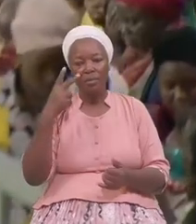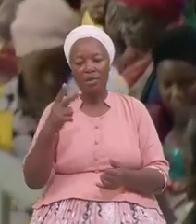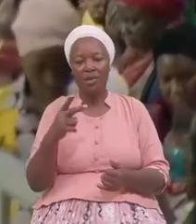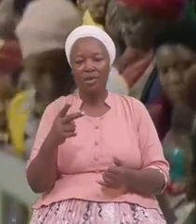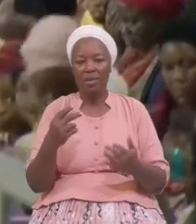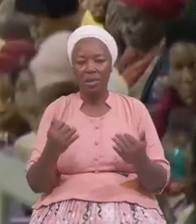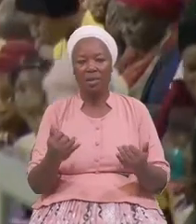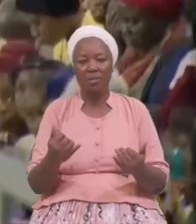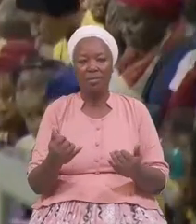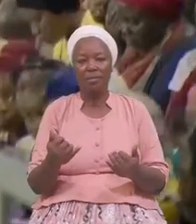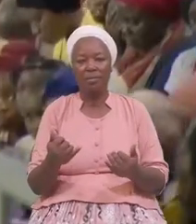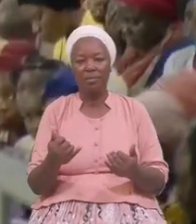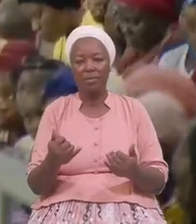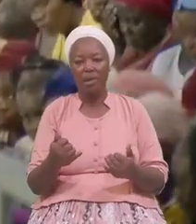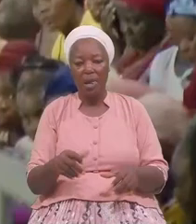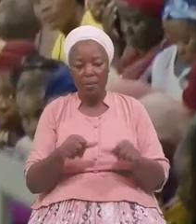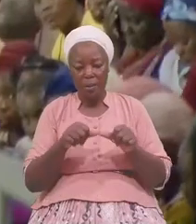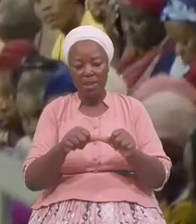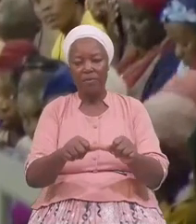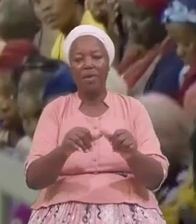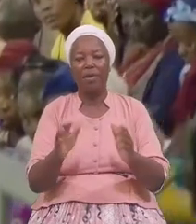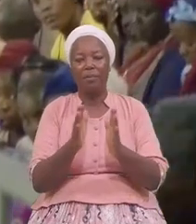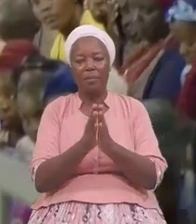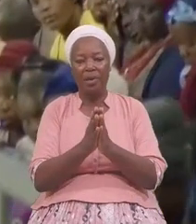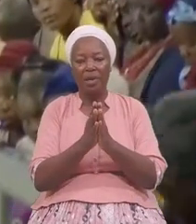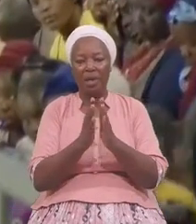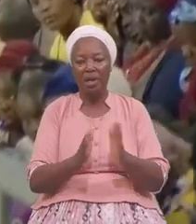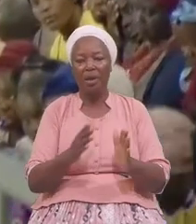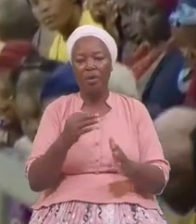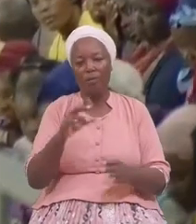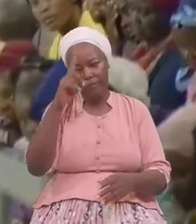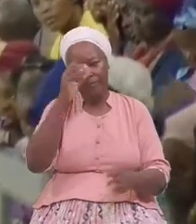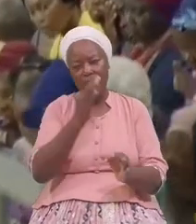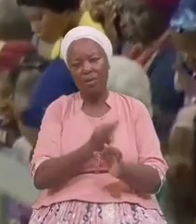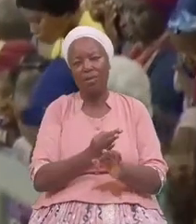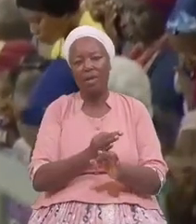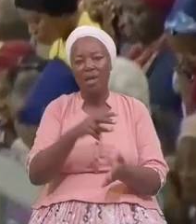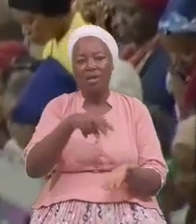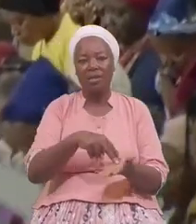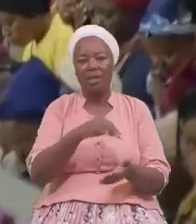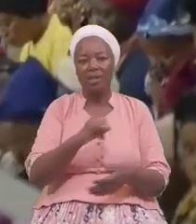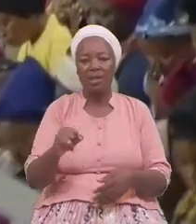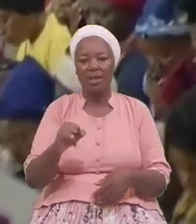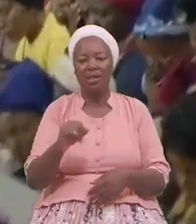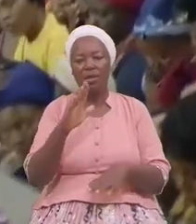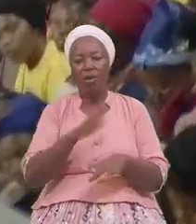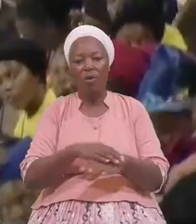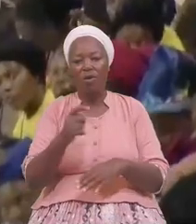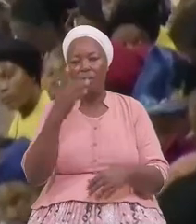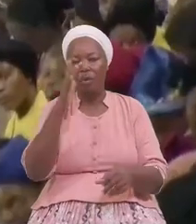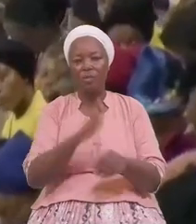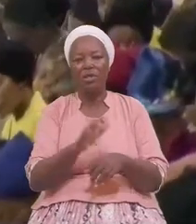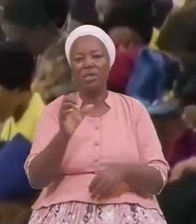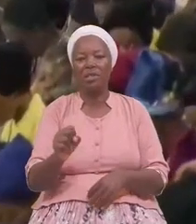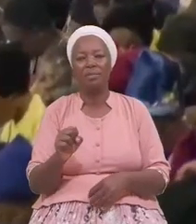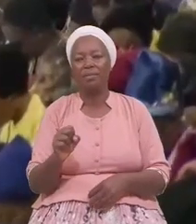at persevering prayer of faith, standing on the